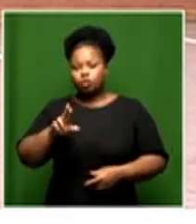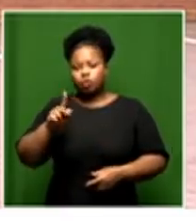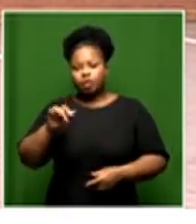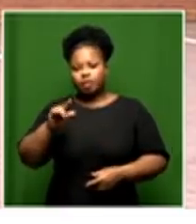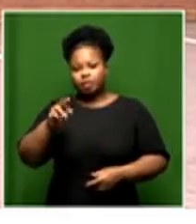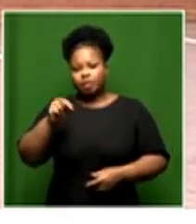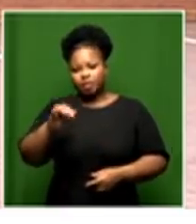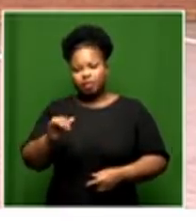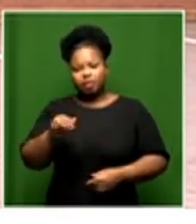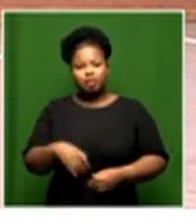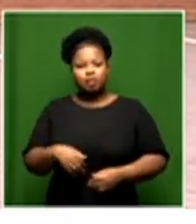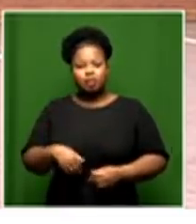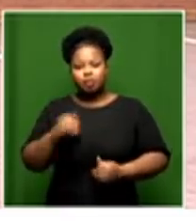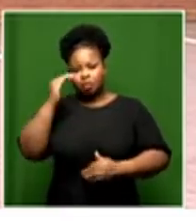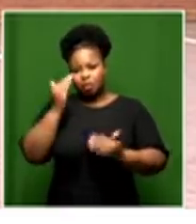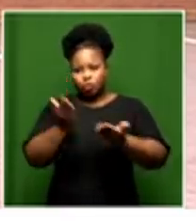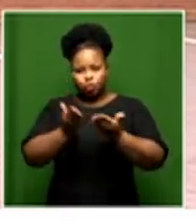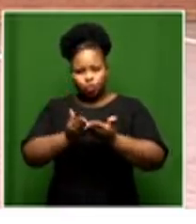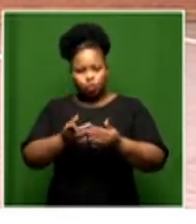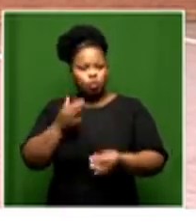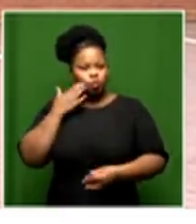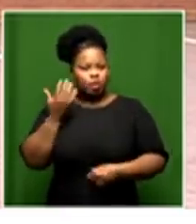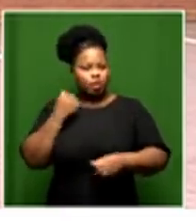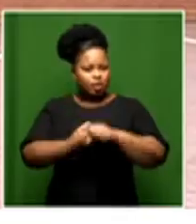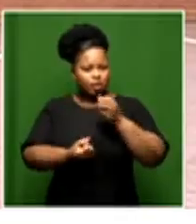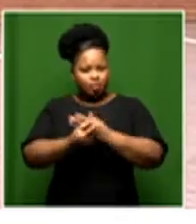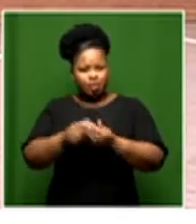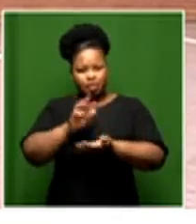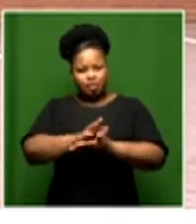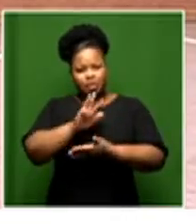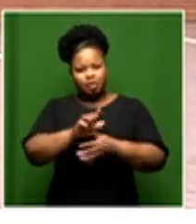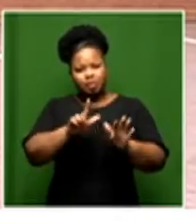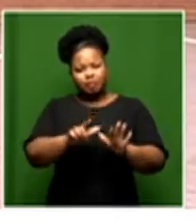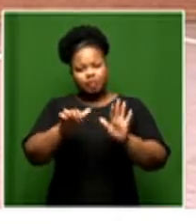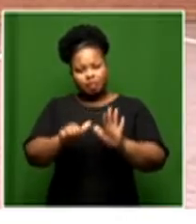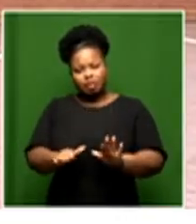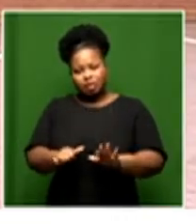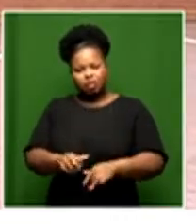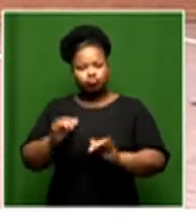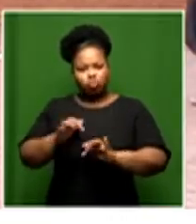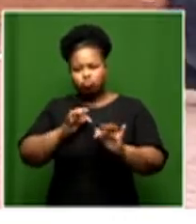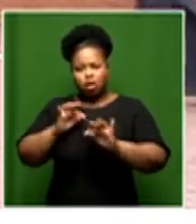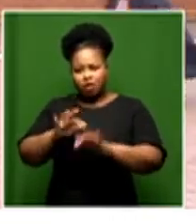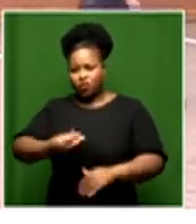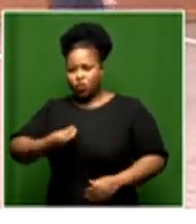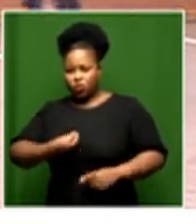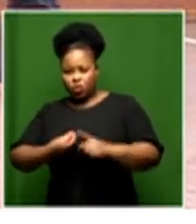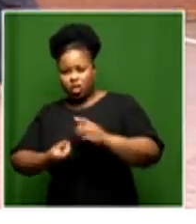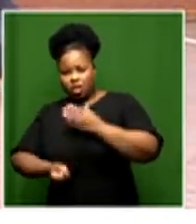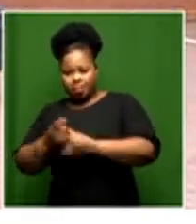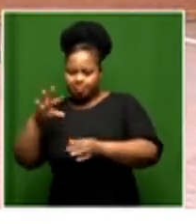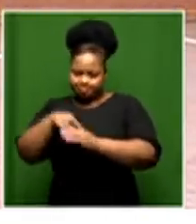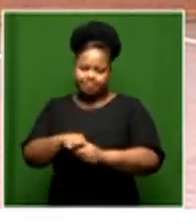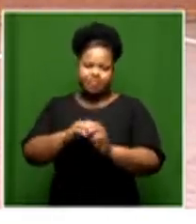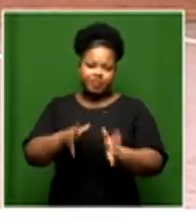the 1976 uprising. You also know he was also a unionist as well. He was also involved in